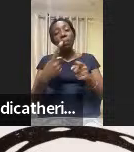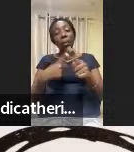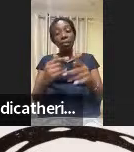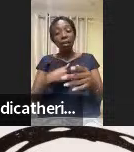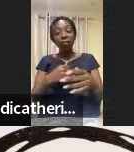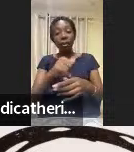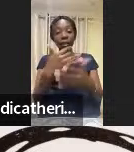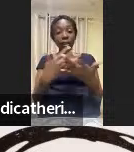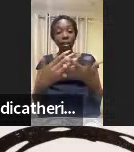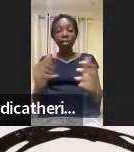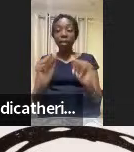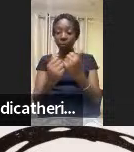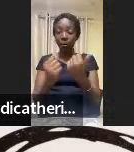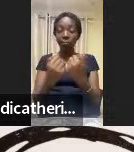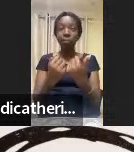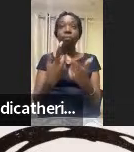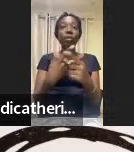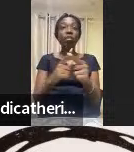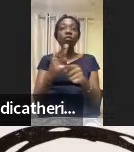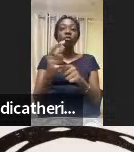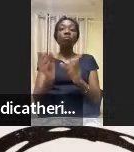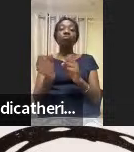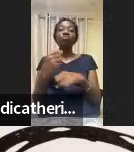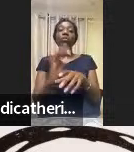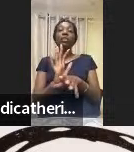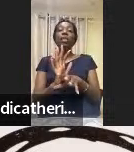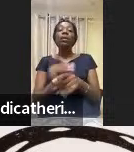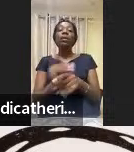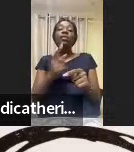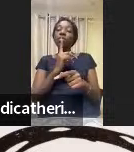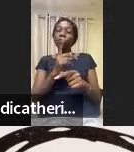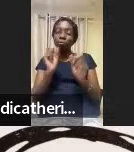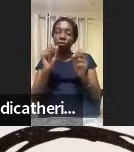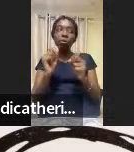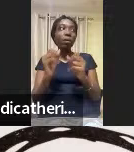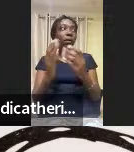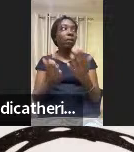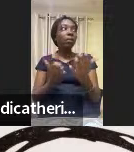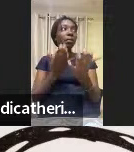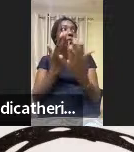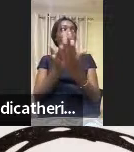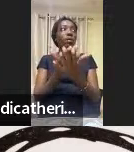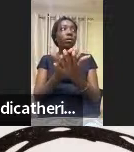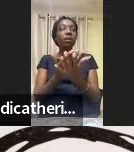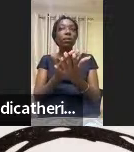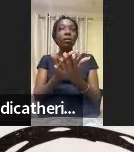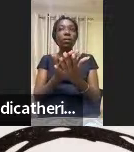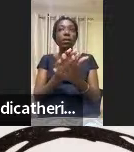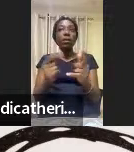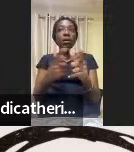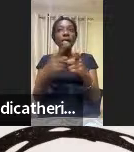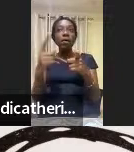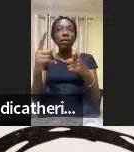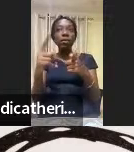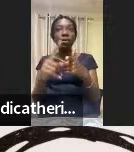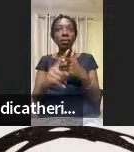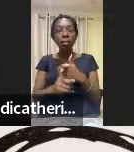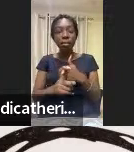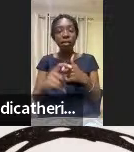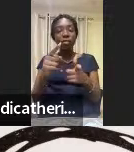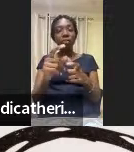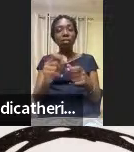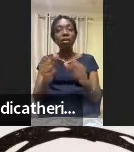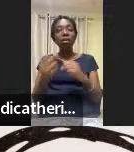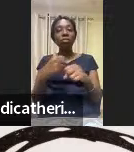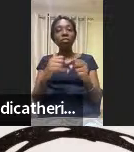very agile team that can actually work on something and present it to the leadership. Sometimes you don't even have to seek that approval. I